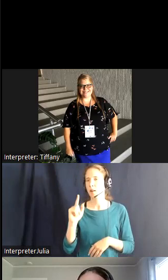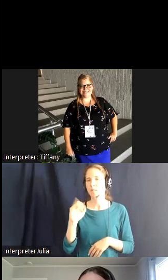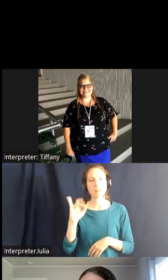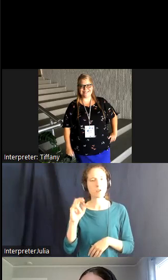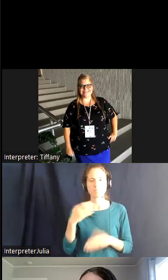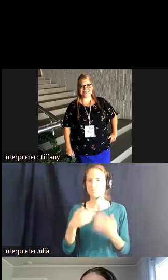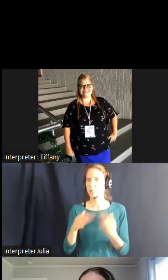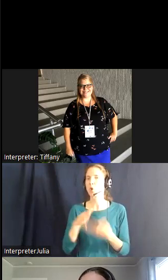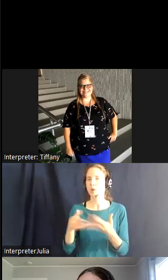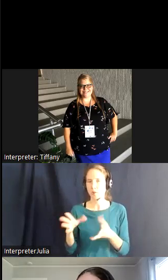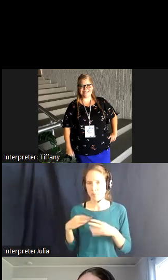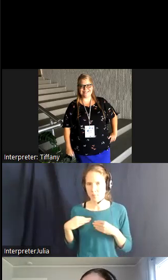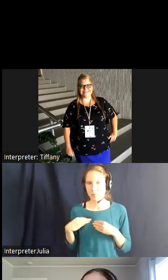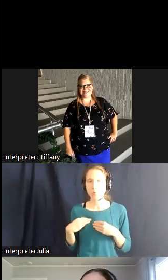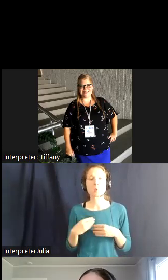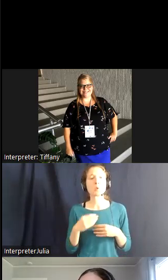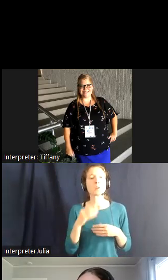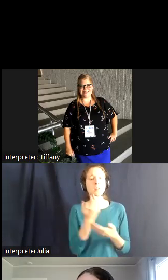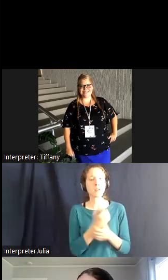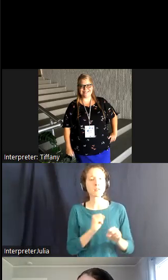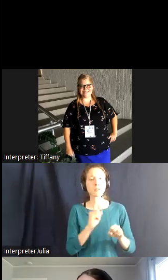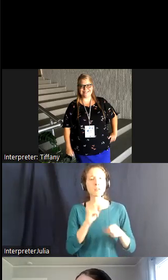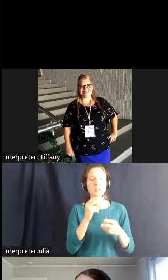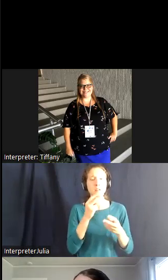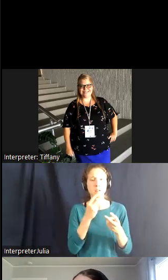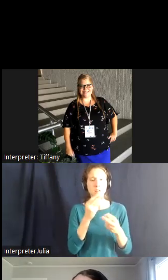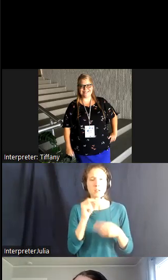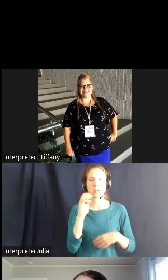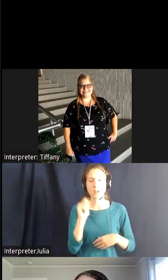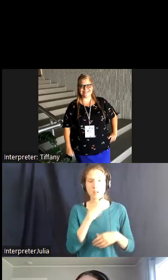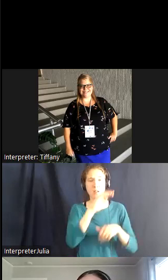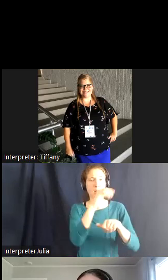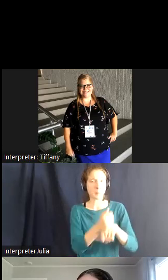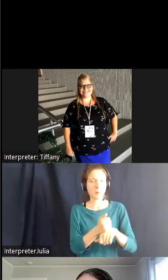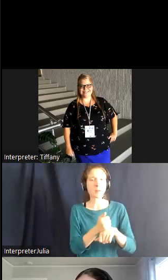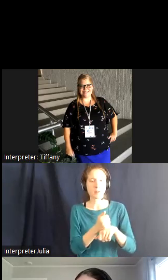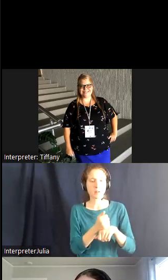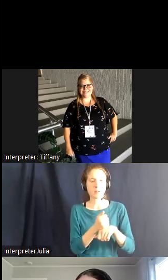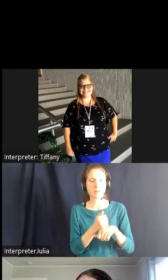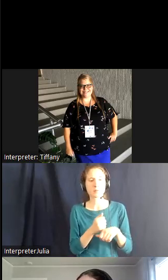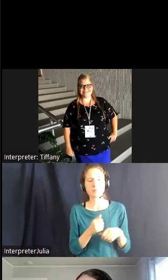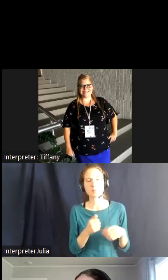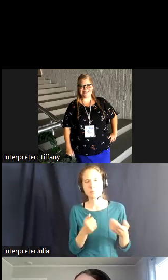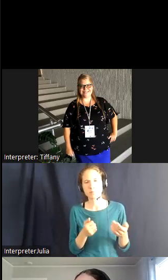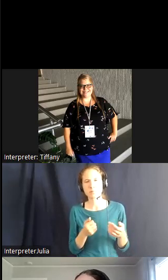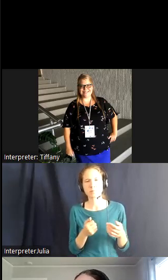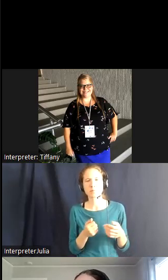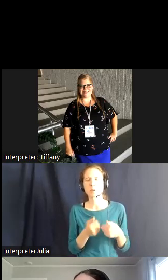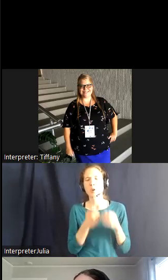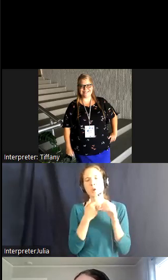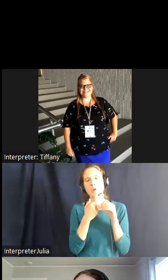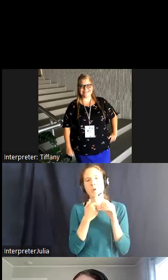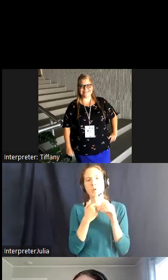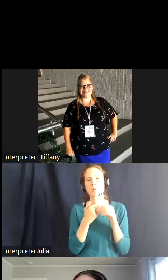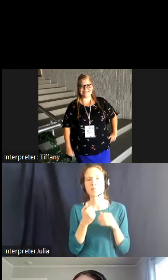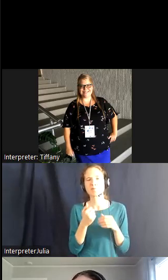net was created pursuant to the statutes over the past few years,